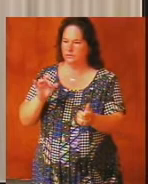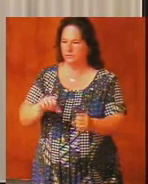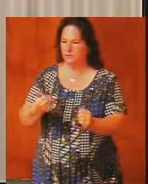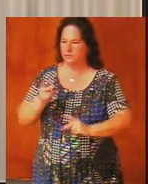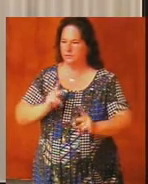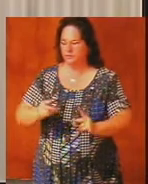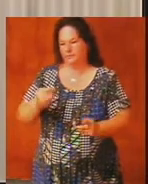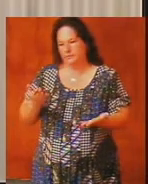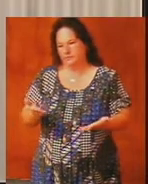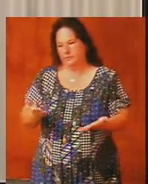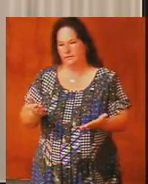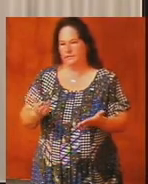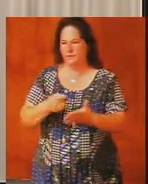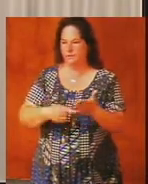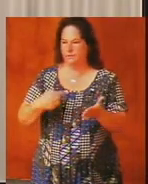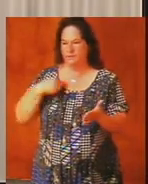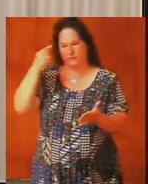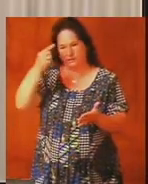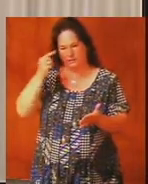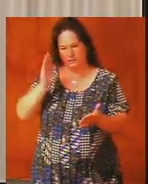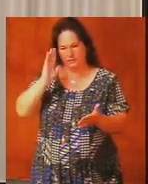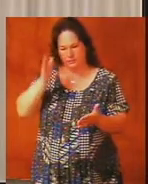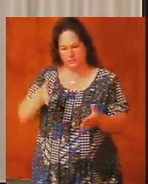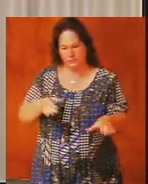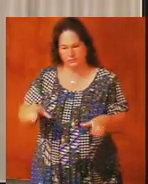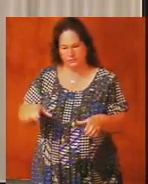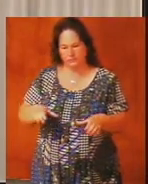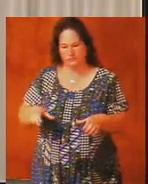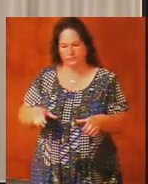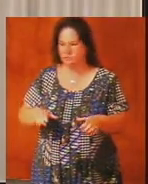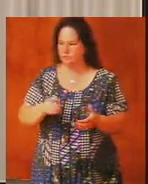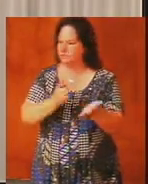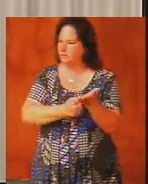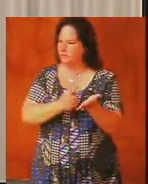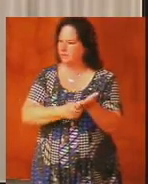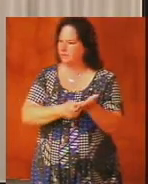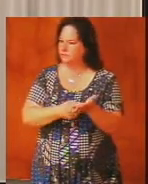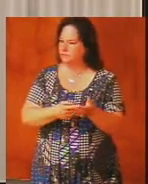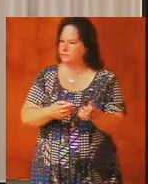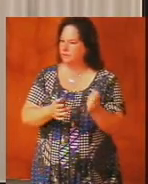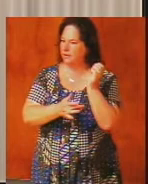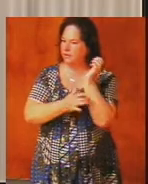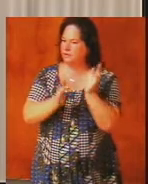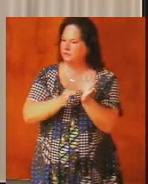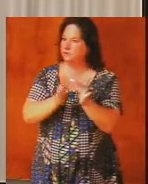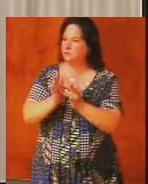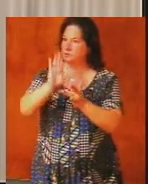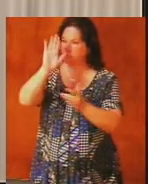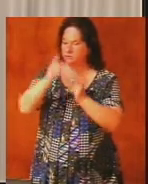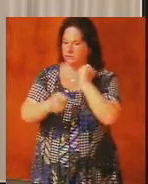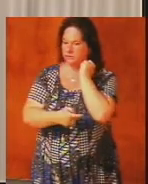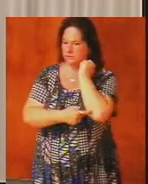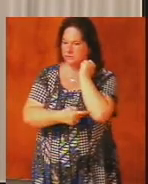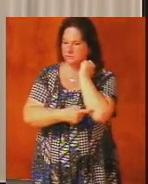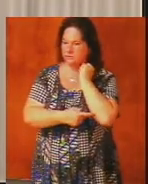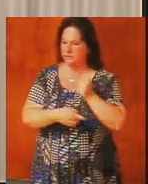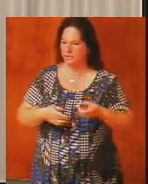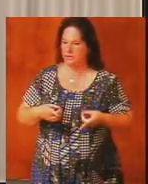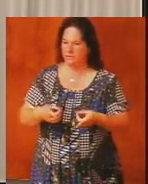I think I'm going to do is talk with you about the temptation of Jesus in a